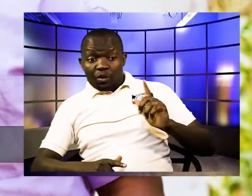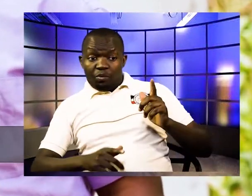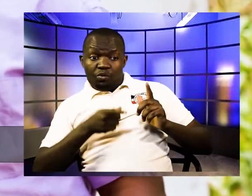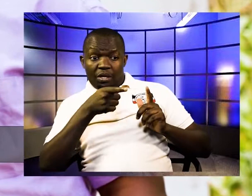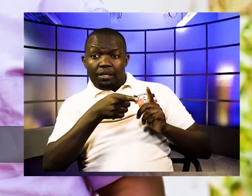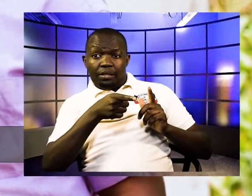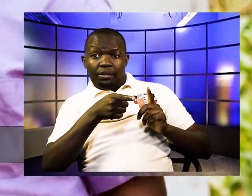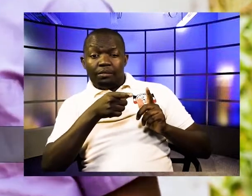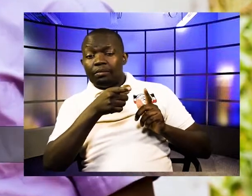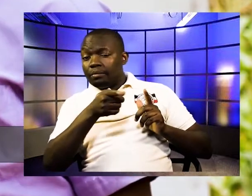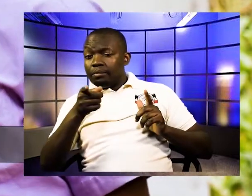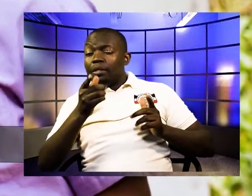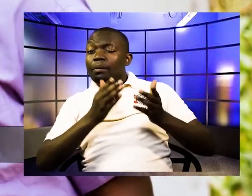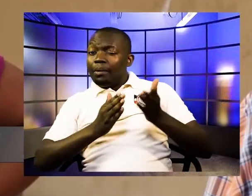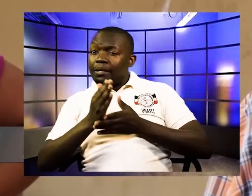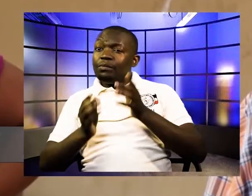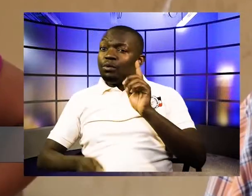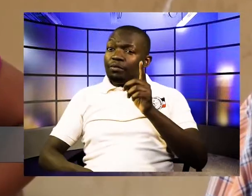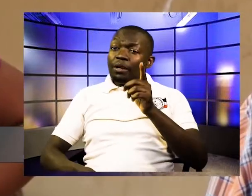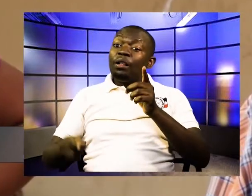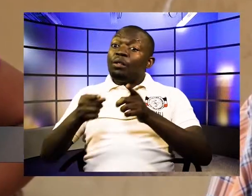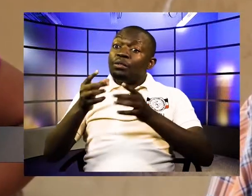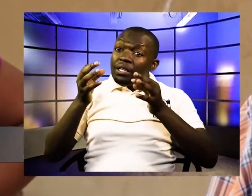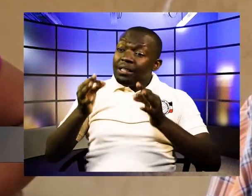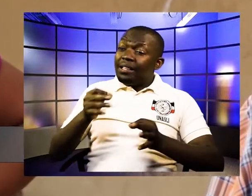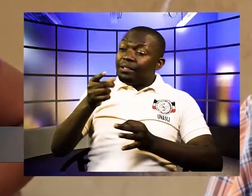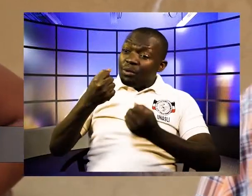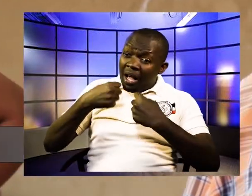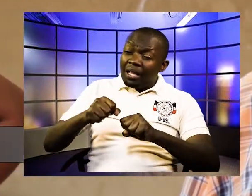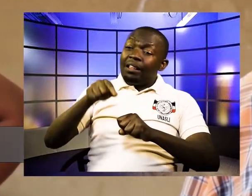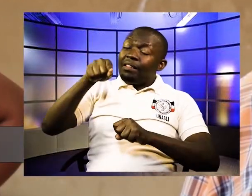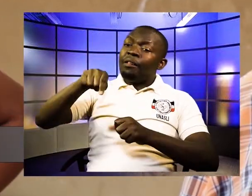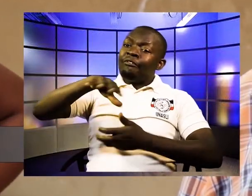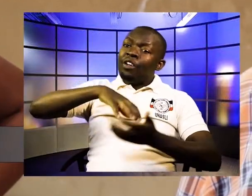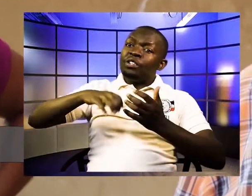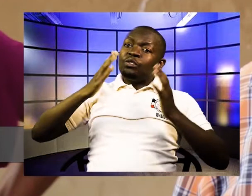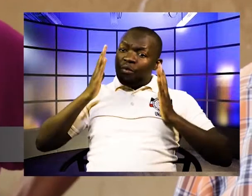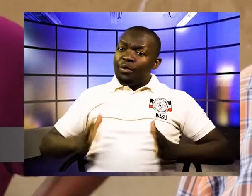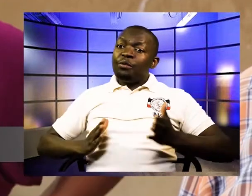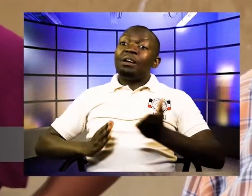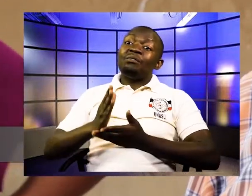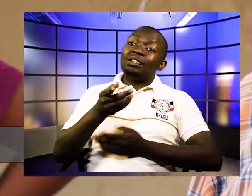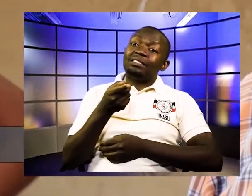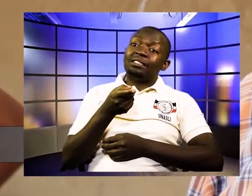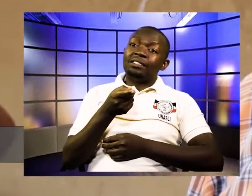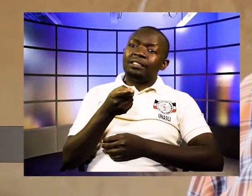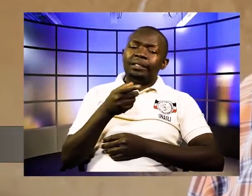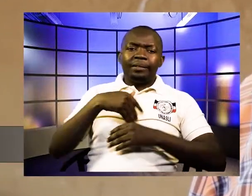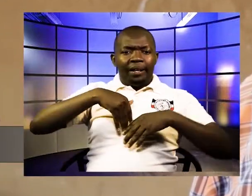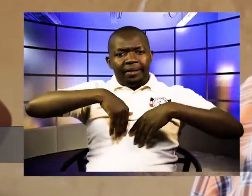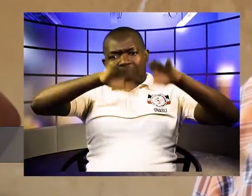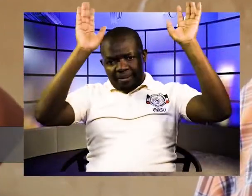abadde mutuufu ekyo kyokola bakiyita violation of human rights kabulingana human